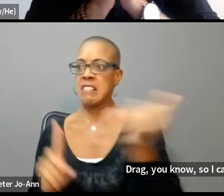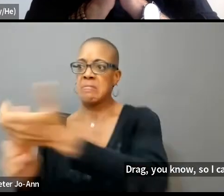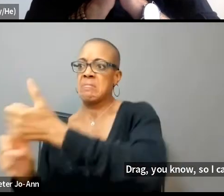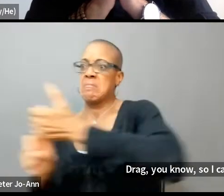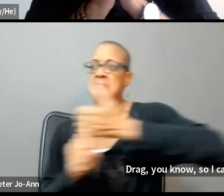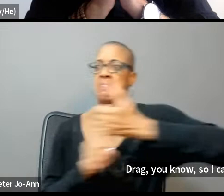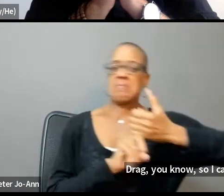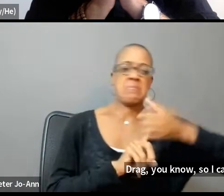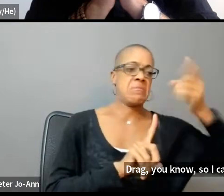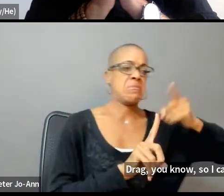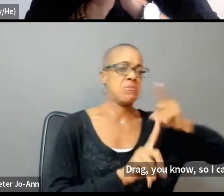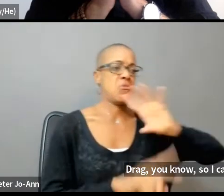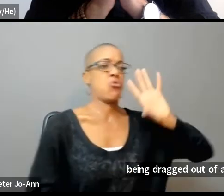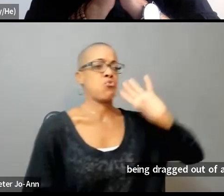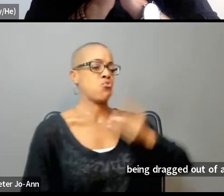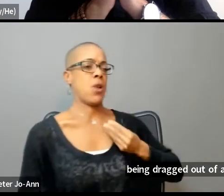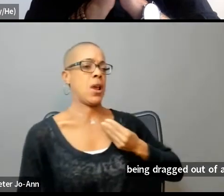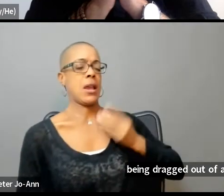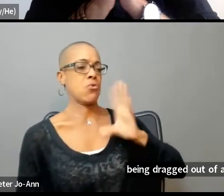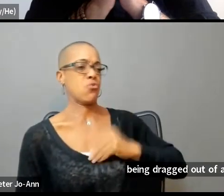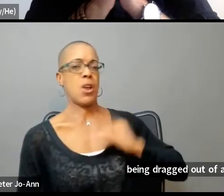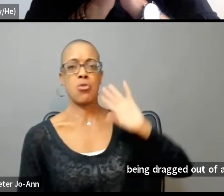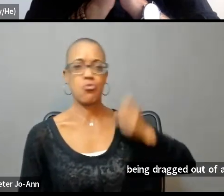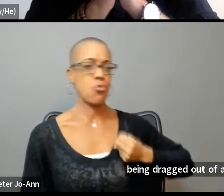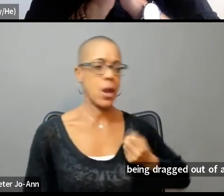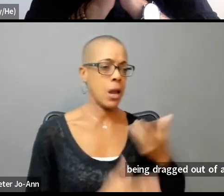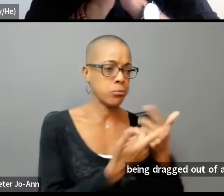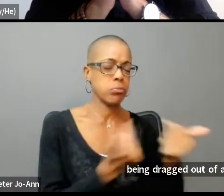a trans person or a drag queen.